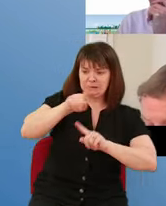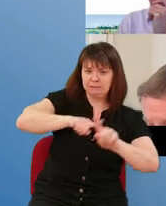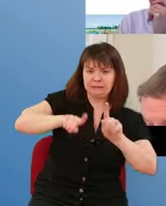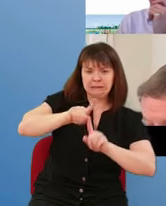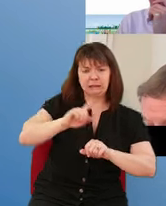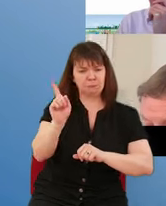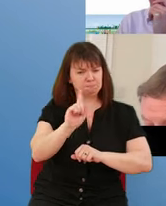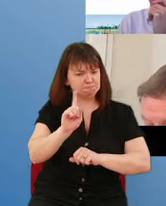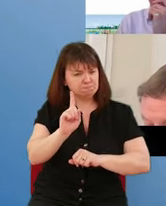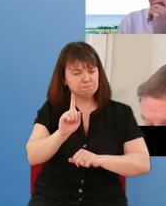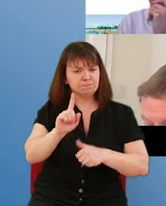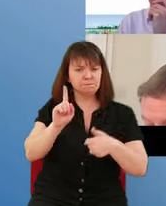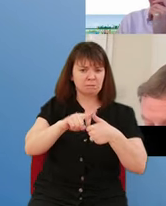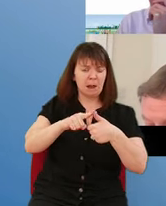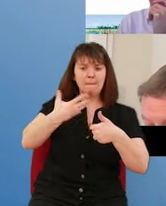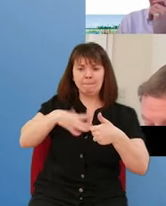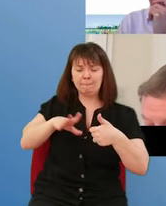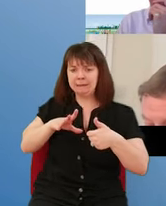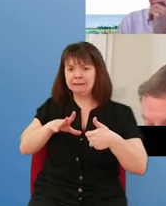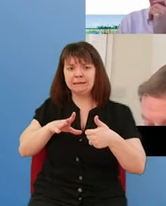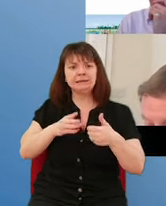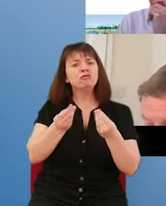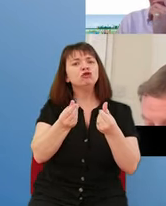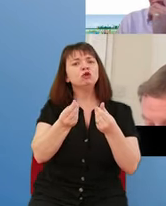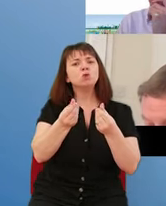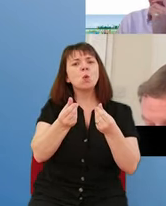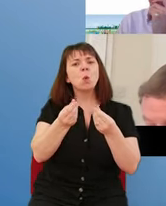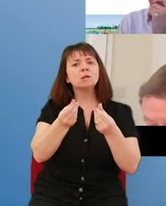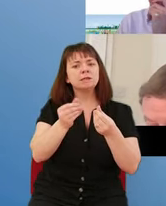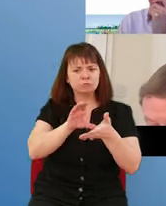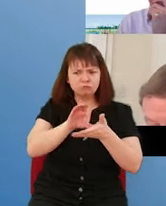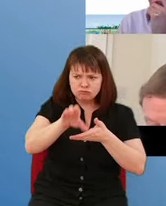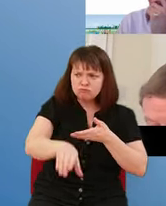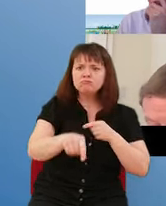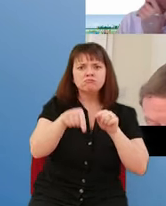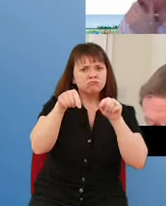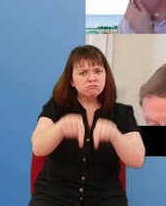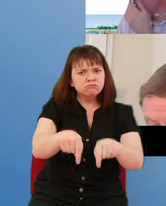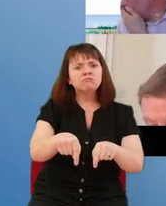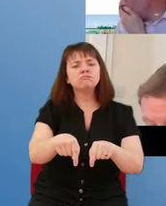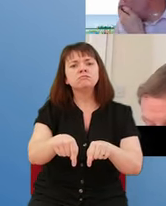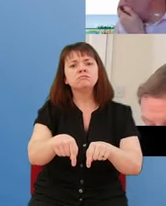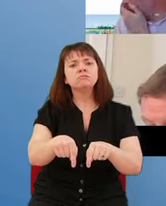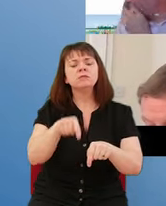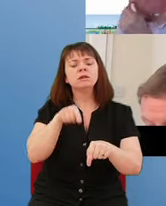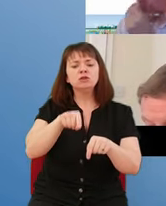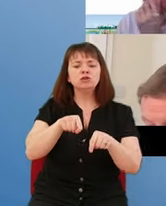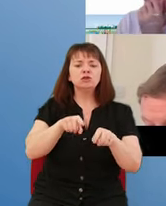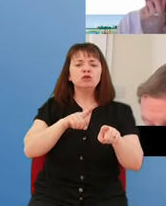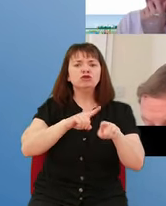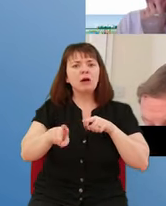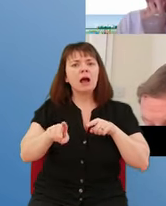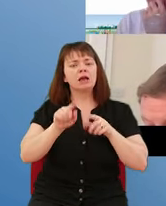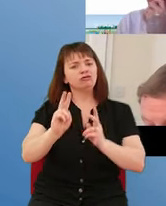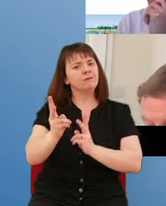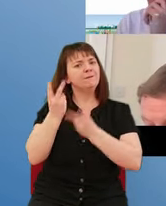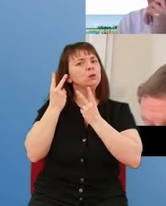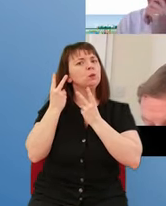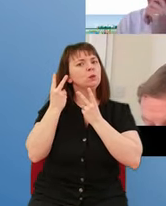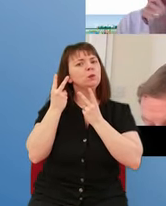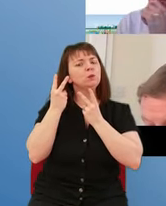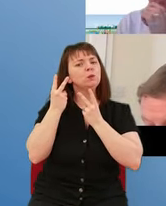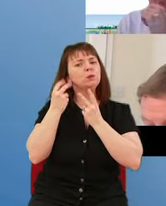some reviews, and those resources are targeted in the West locality. So far, we have